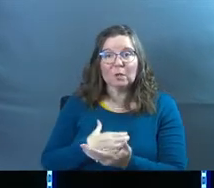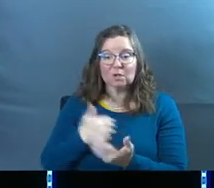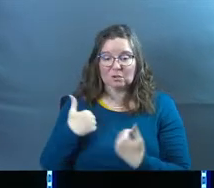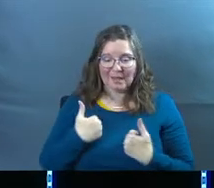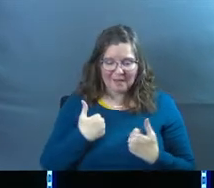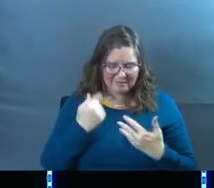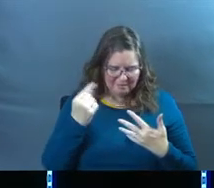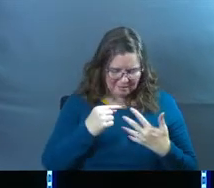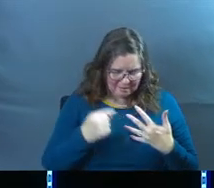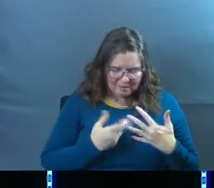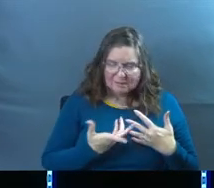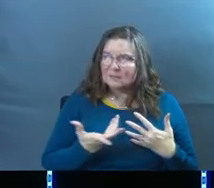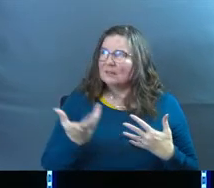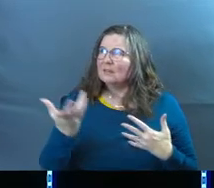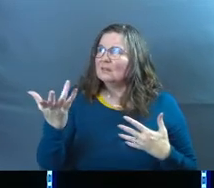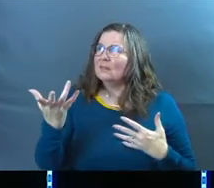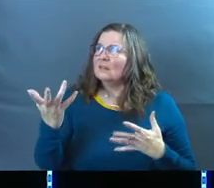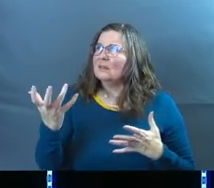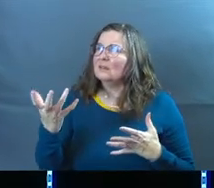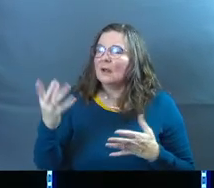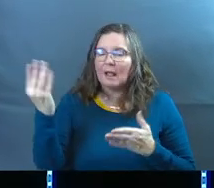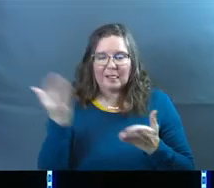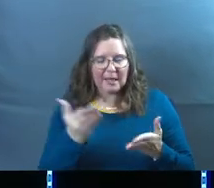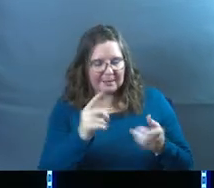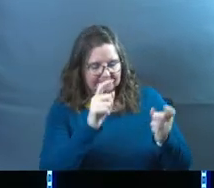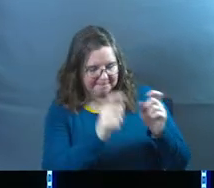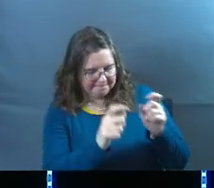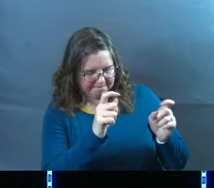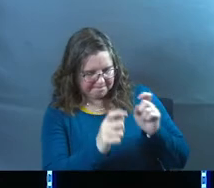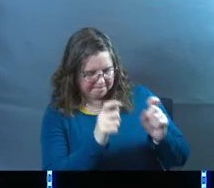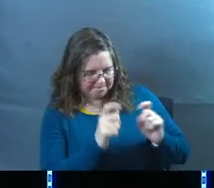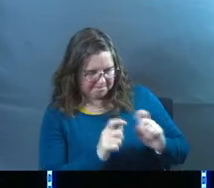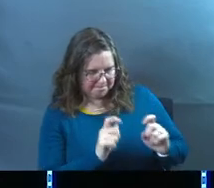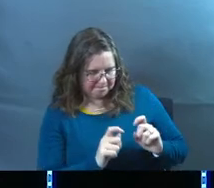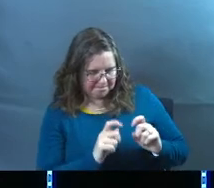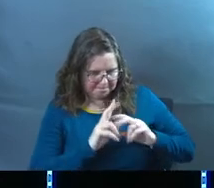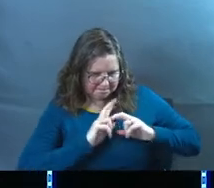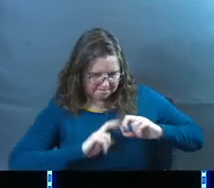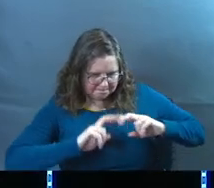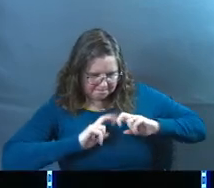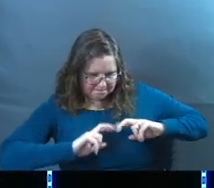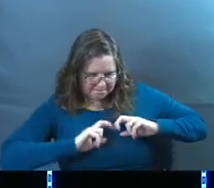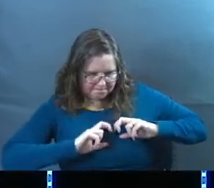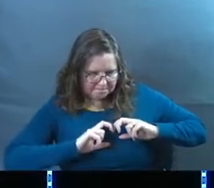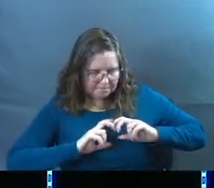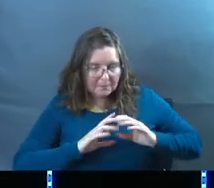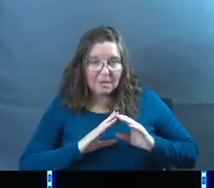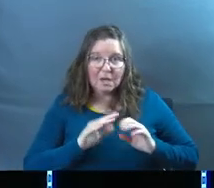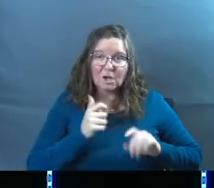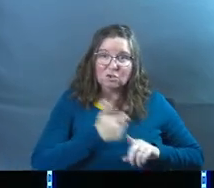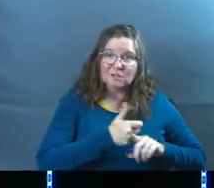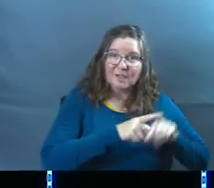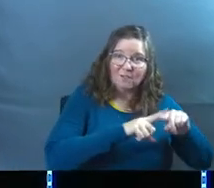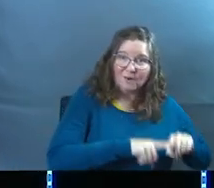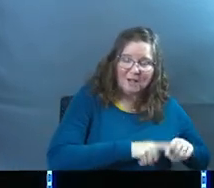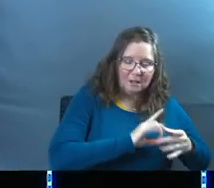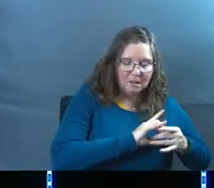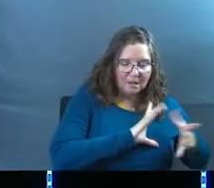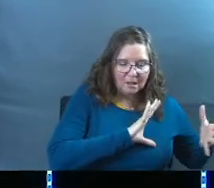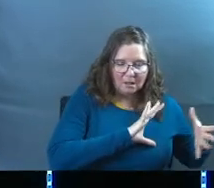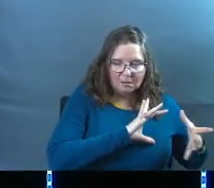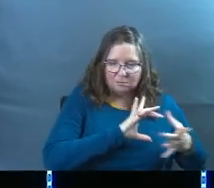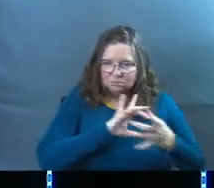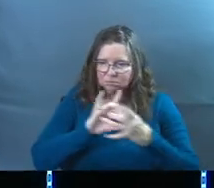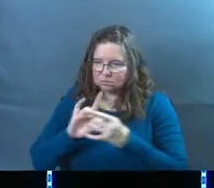you could have had. And let him correct you and let him drive you away from your self-reliance and say, but